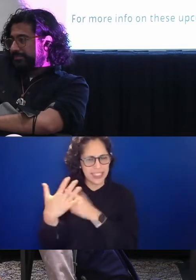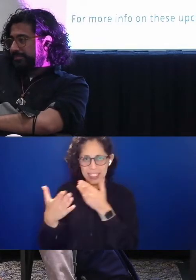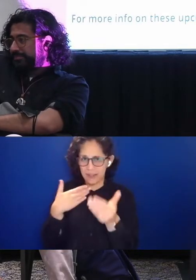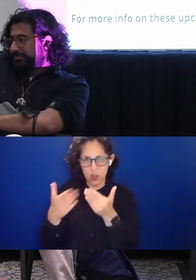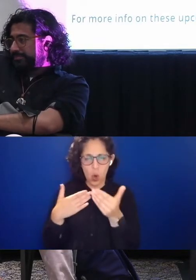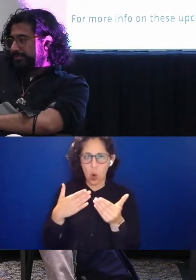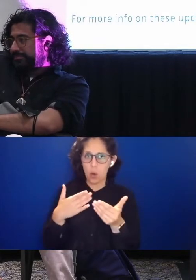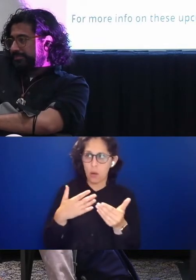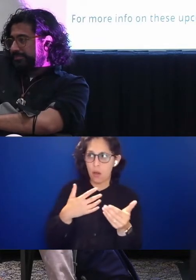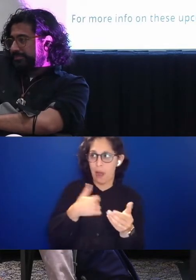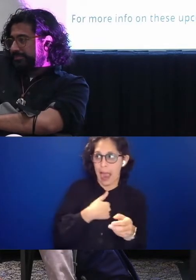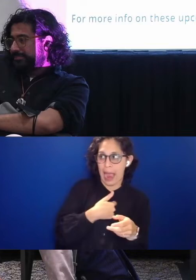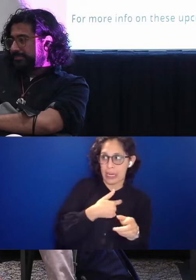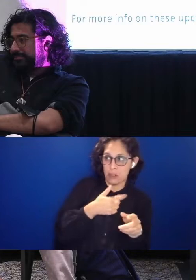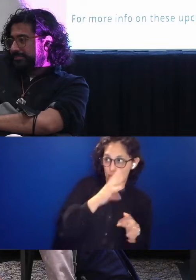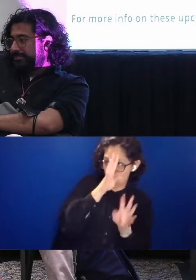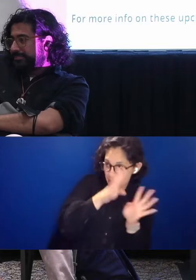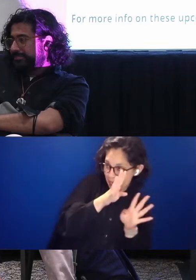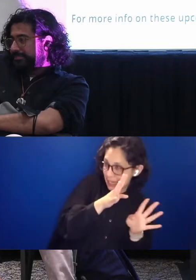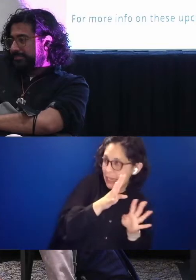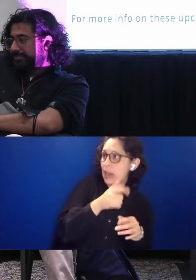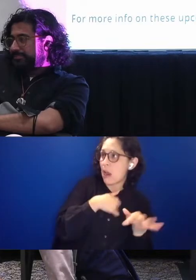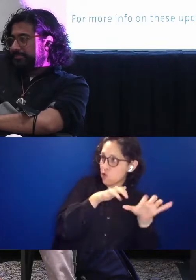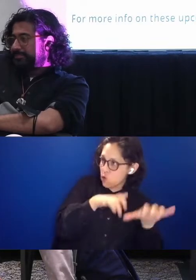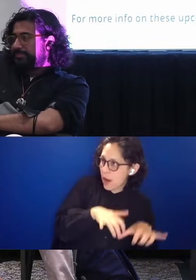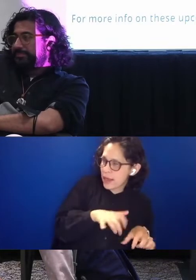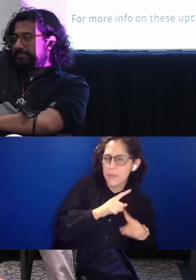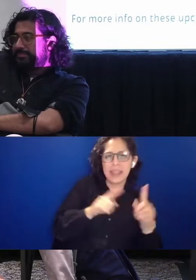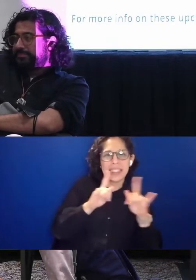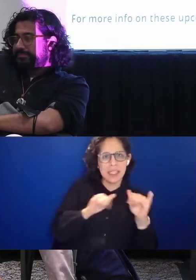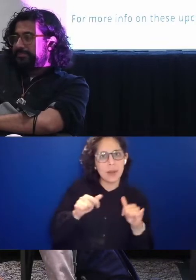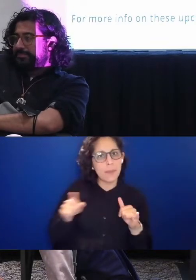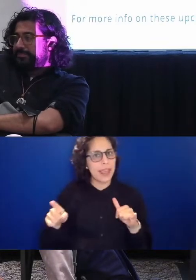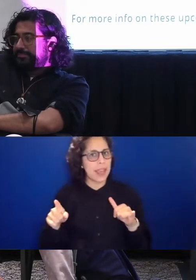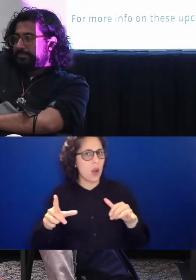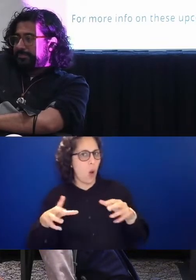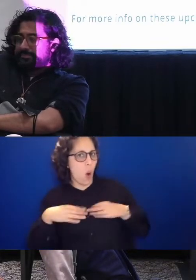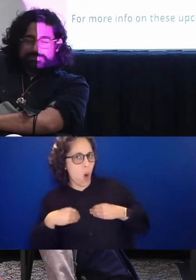written by me, makes it also held by them.